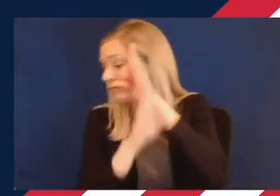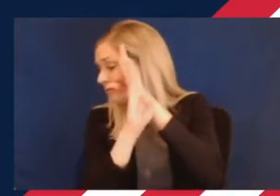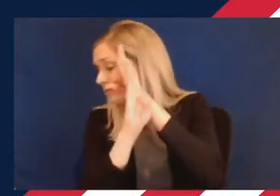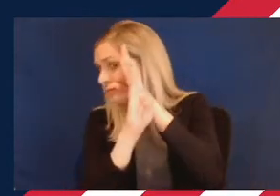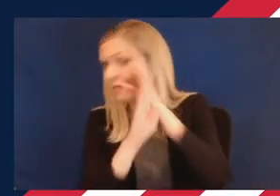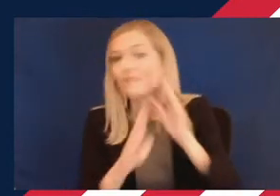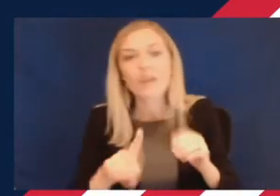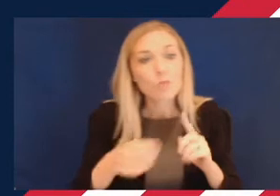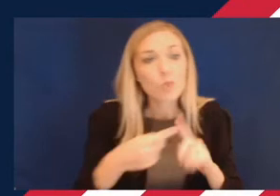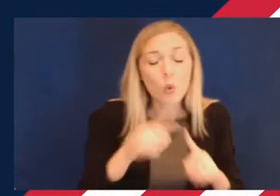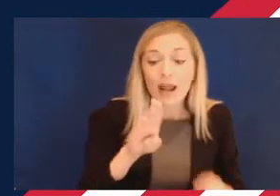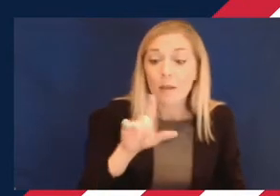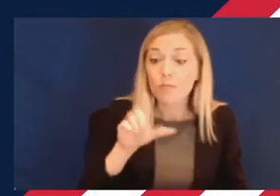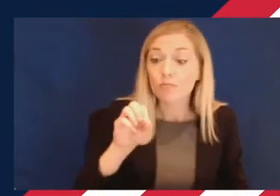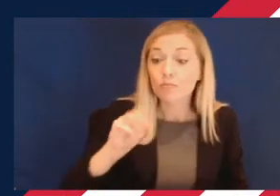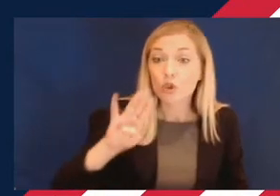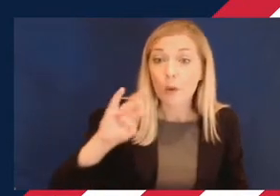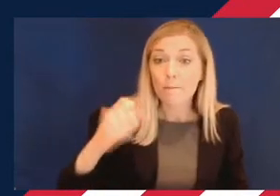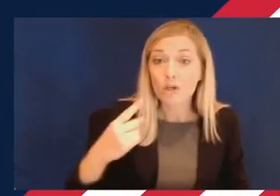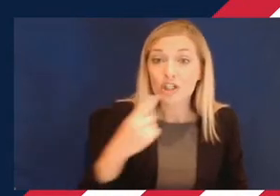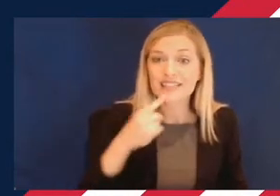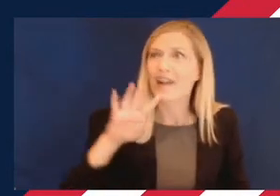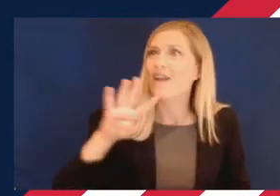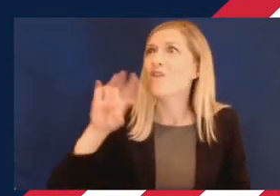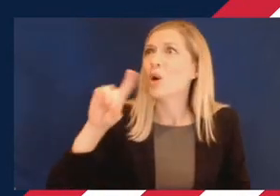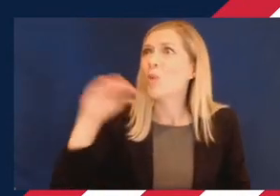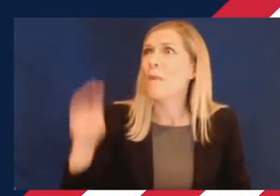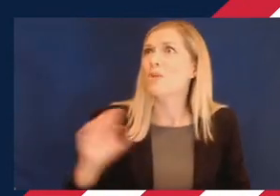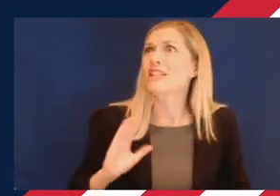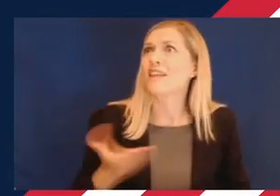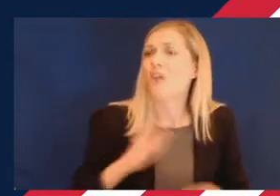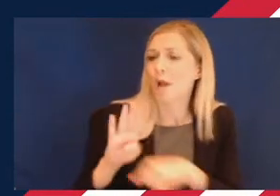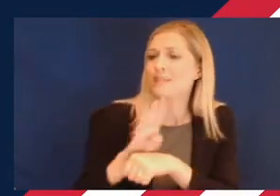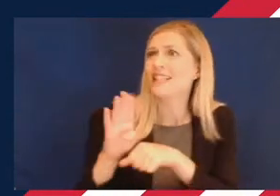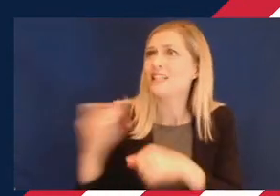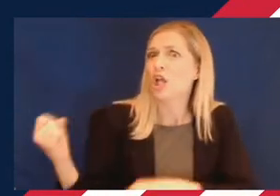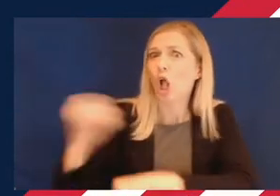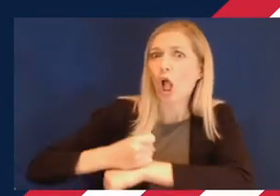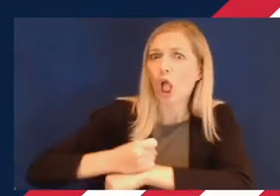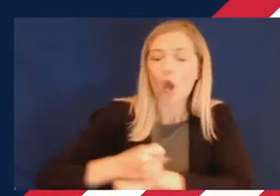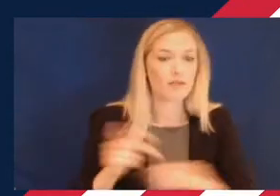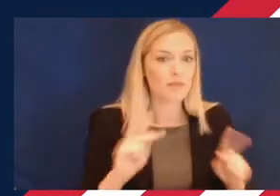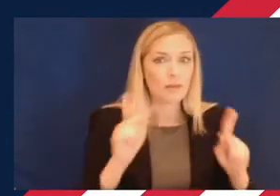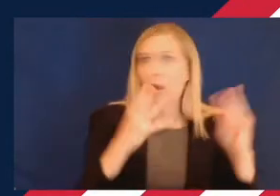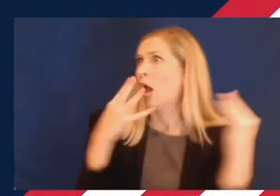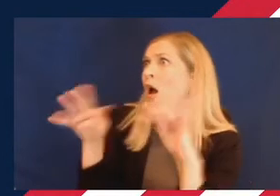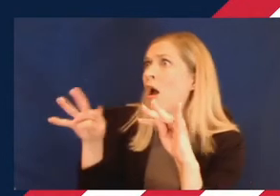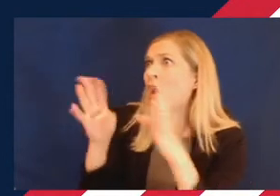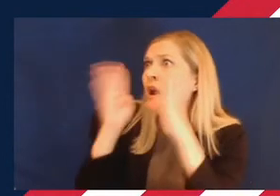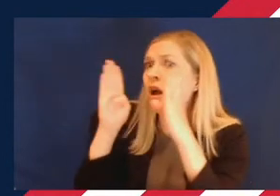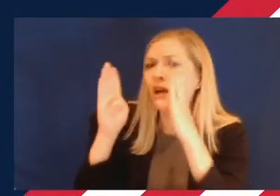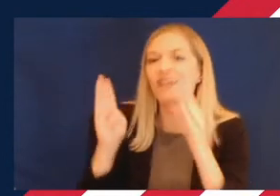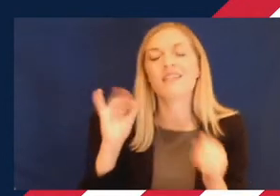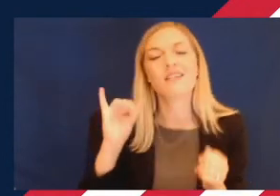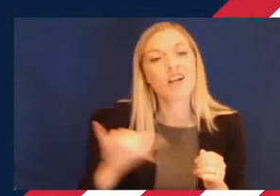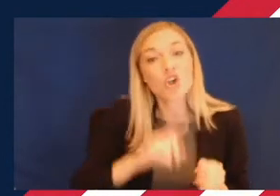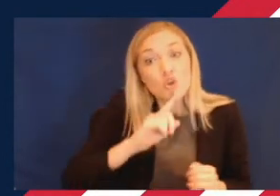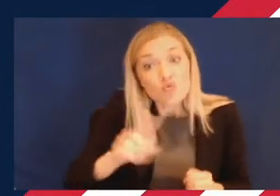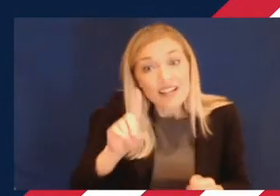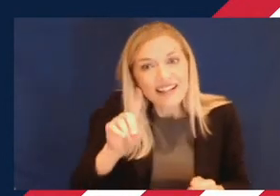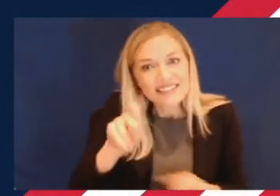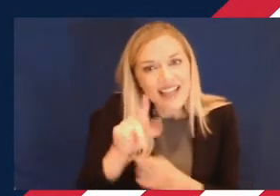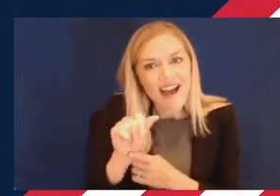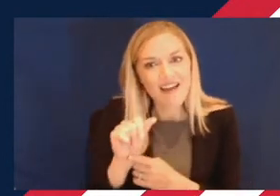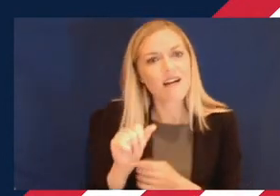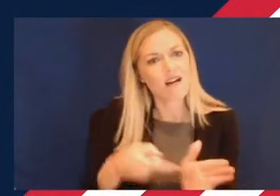41% of our firms closed, it got people's attention. The way you get attention is real data. Currently, there's no data,